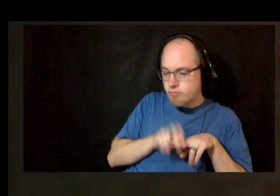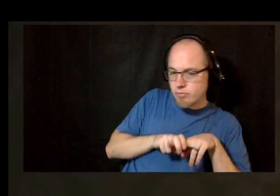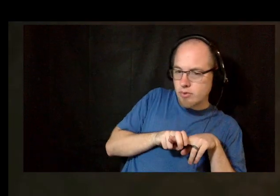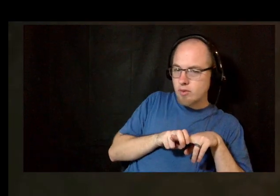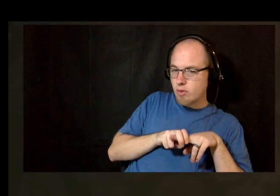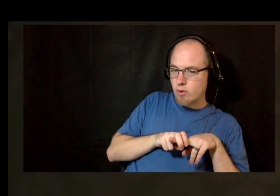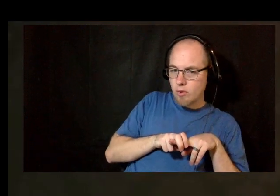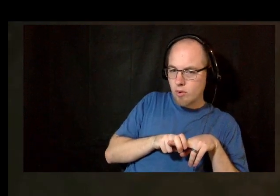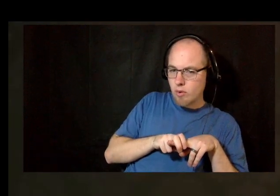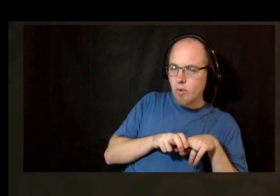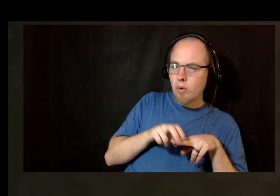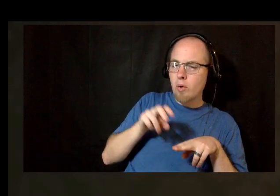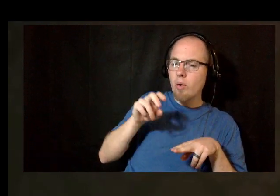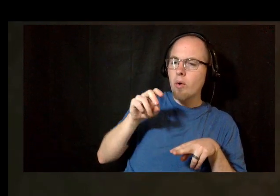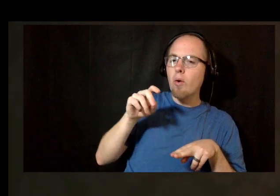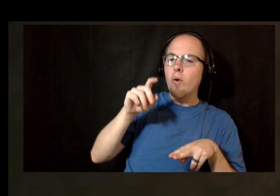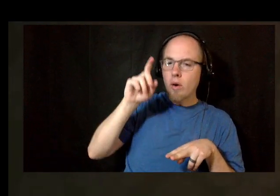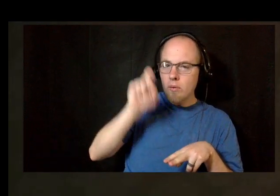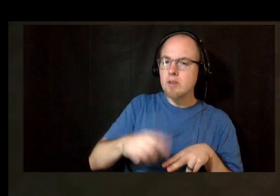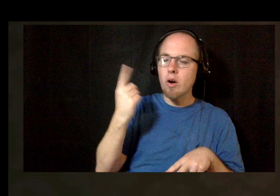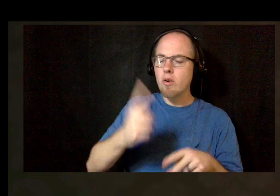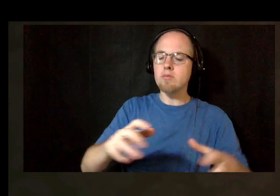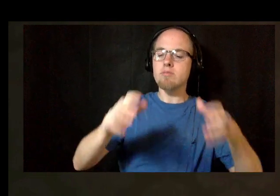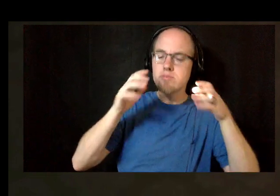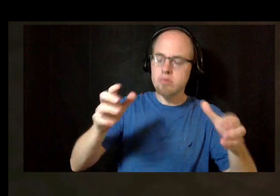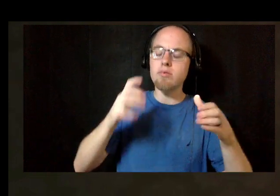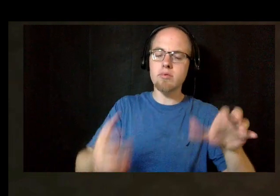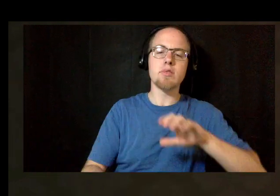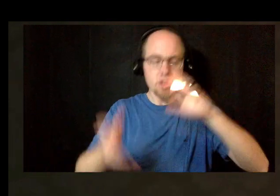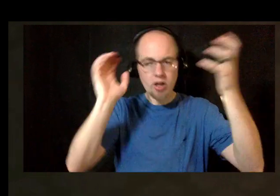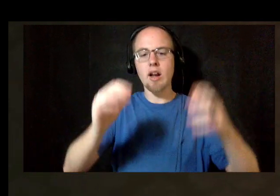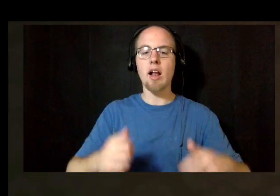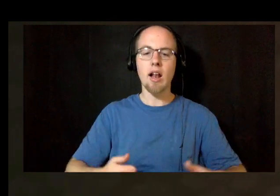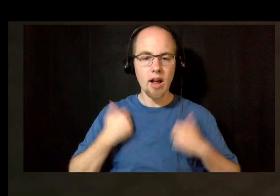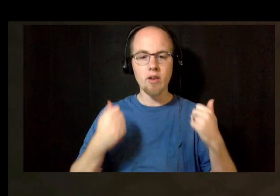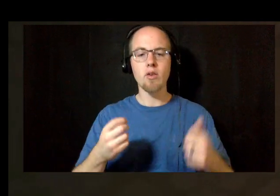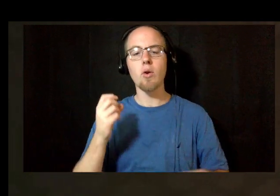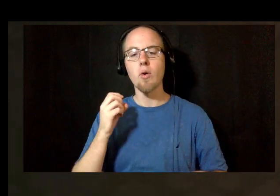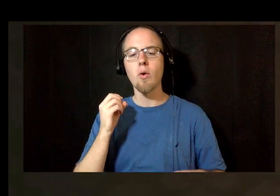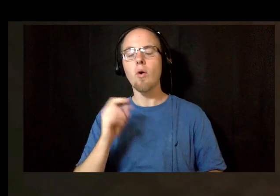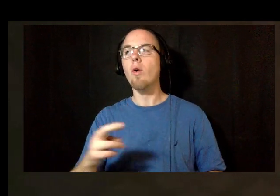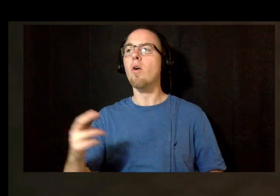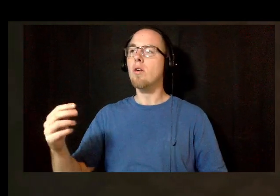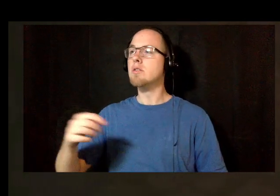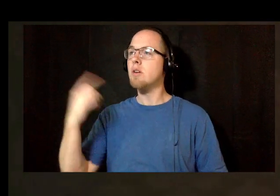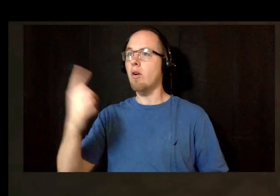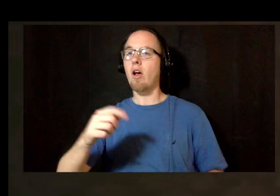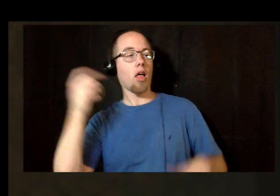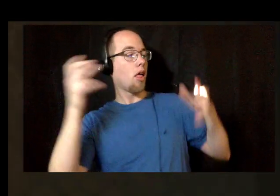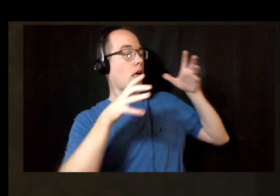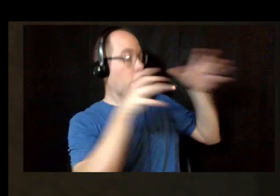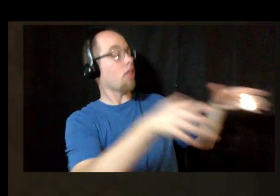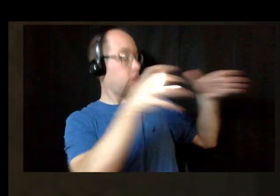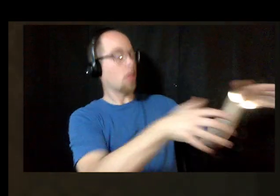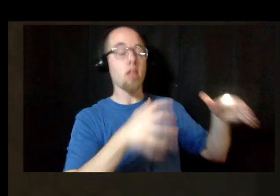Or must we constantly shake our lives up, or suffer the indiscriminate cruelty of having it shaken against our will?